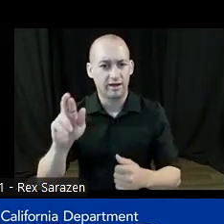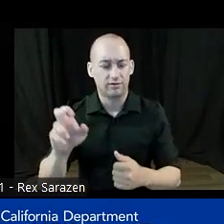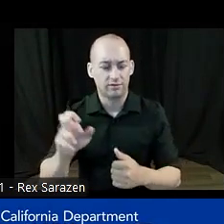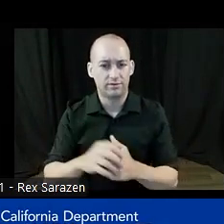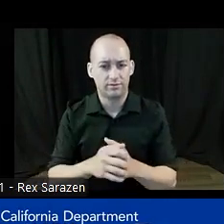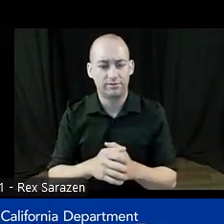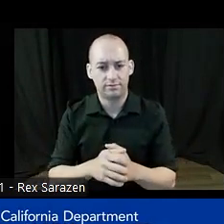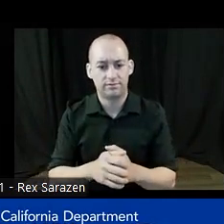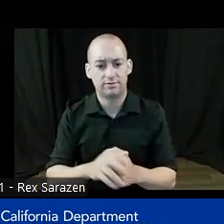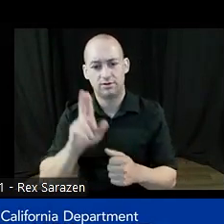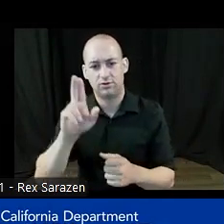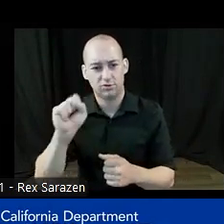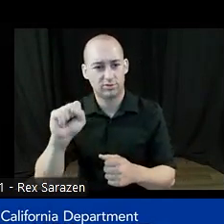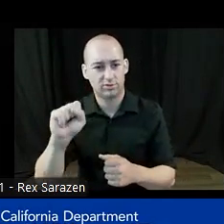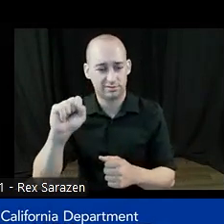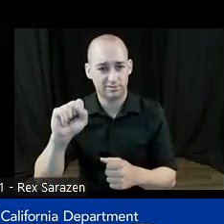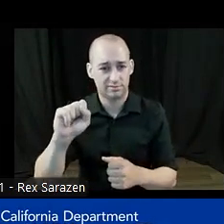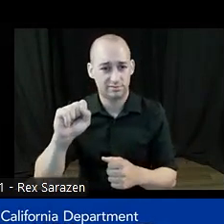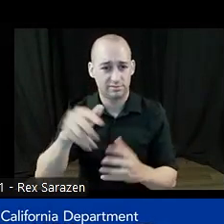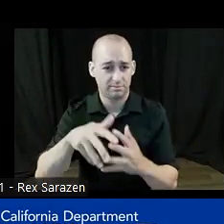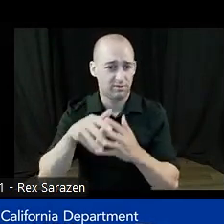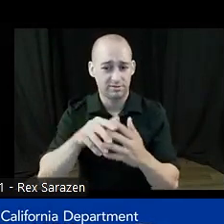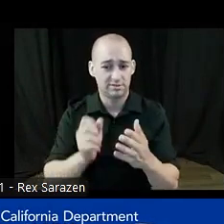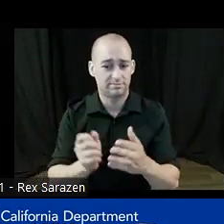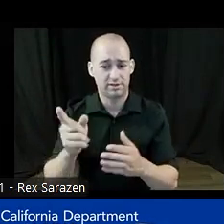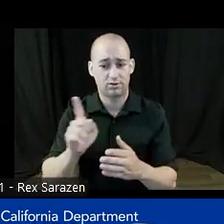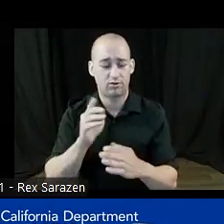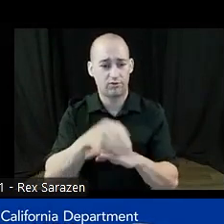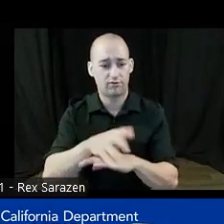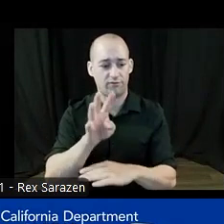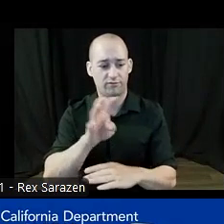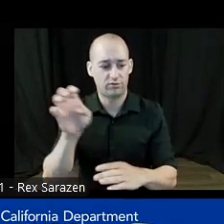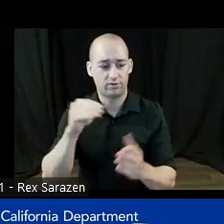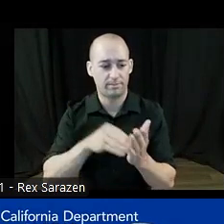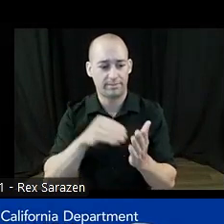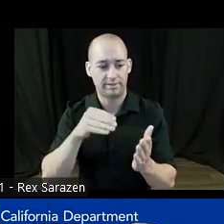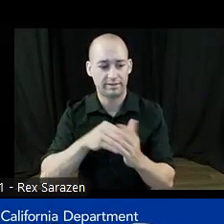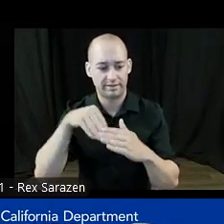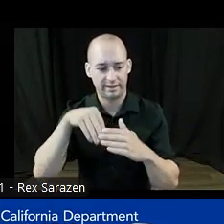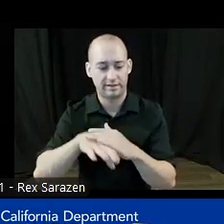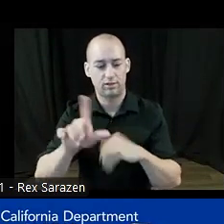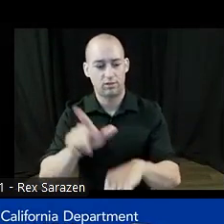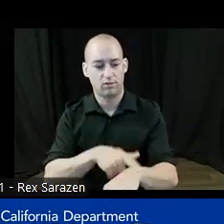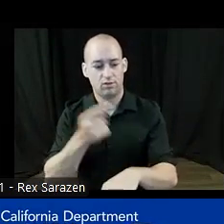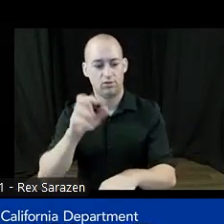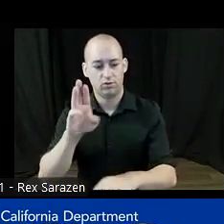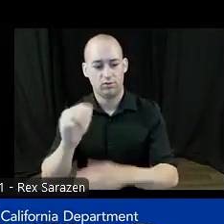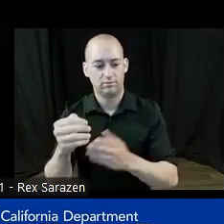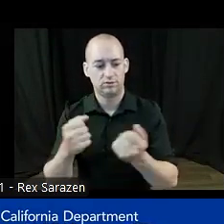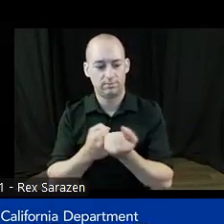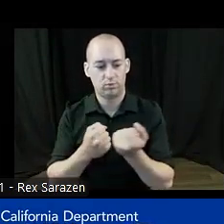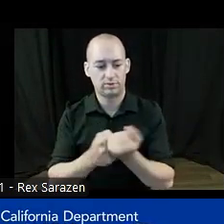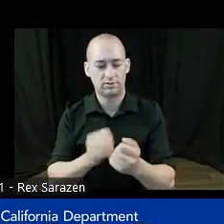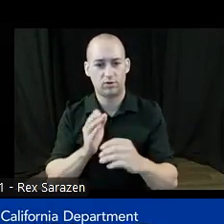The U.S. spent over $400 billion on long-term services and supports in 2020, and that's nearly 10% of